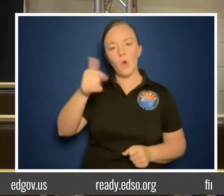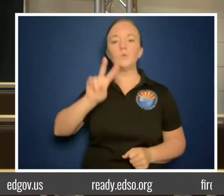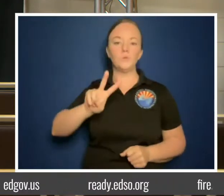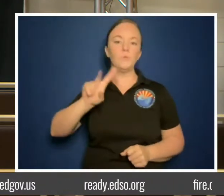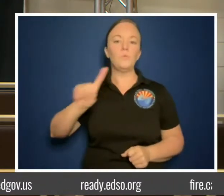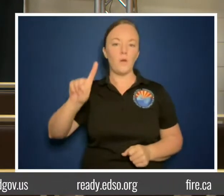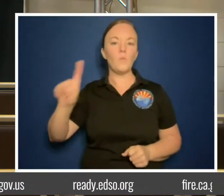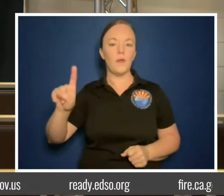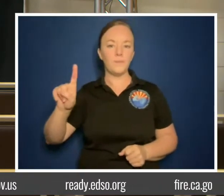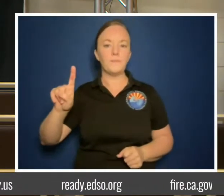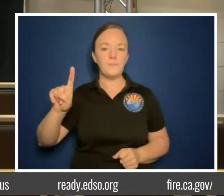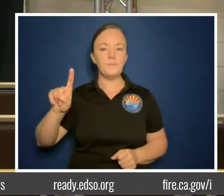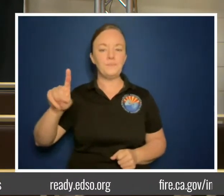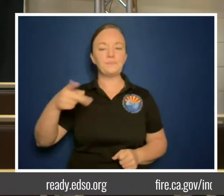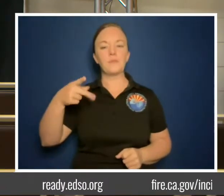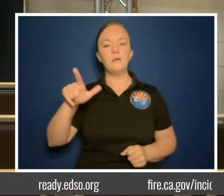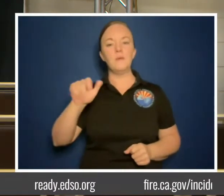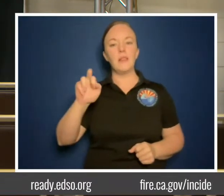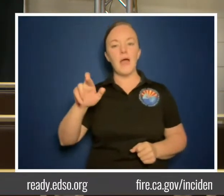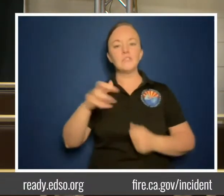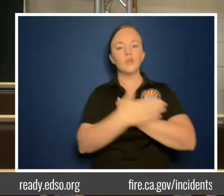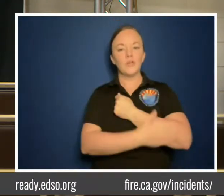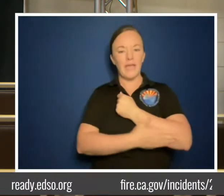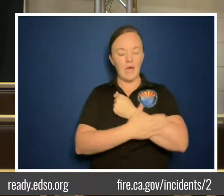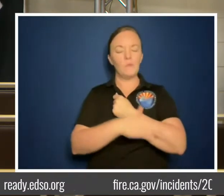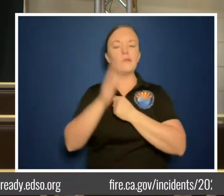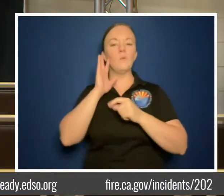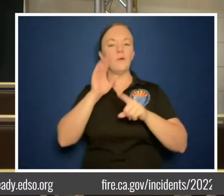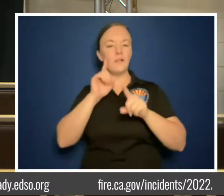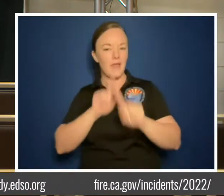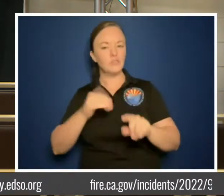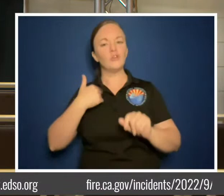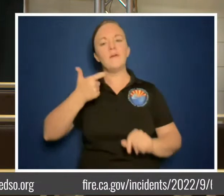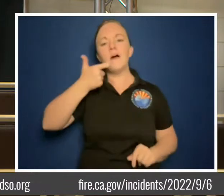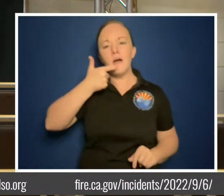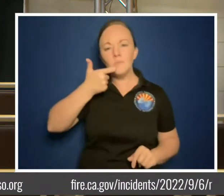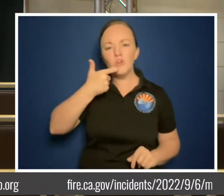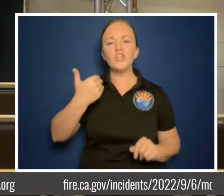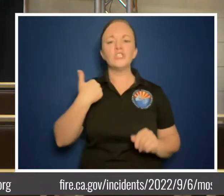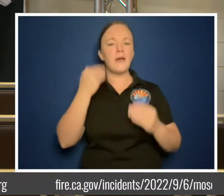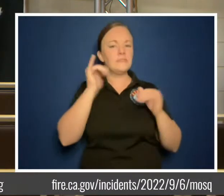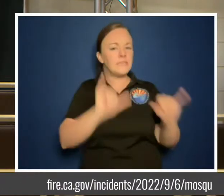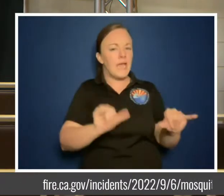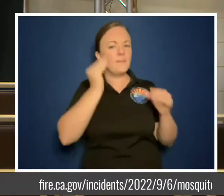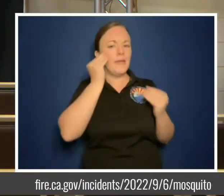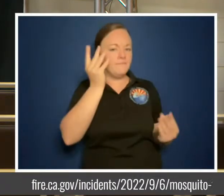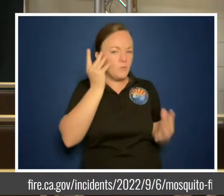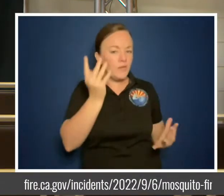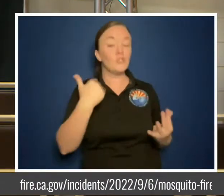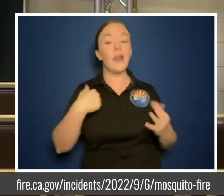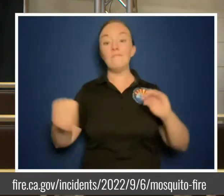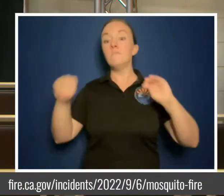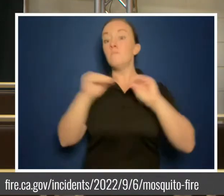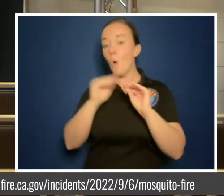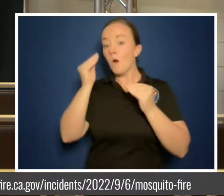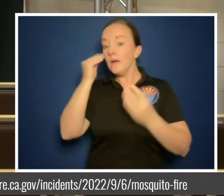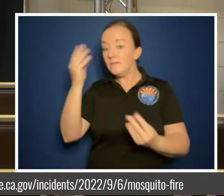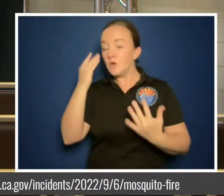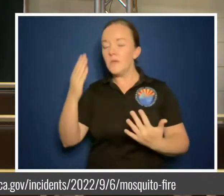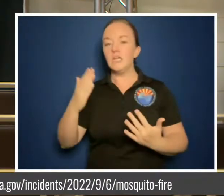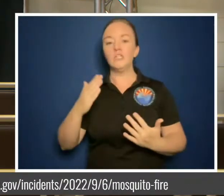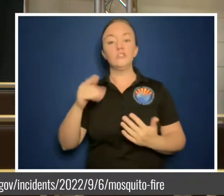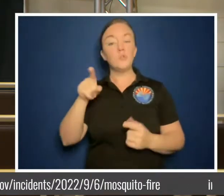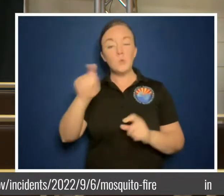Placer County, and there's a team of operators there who have this exact same information and more that would be happy to help